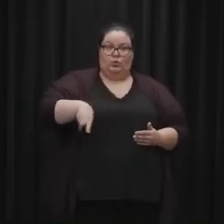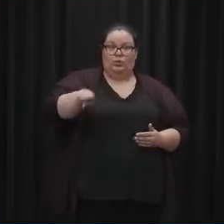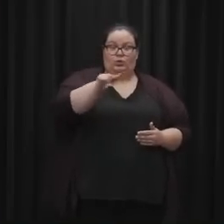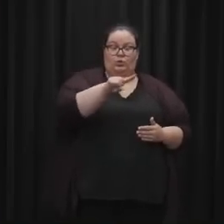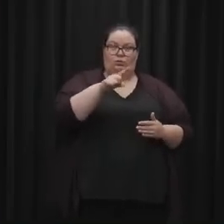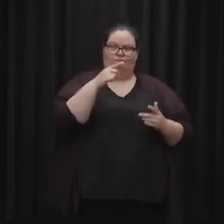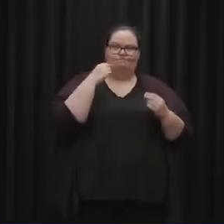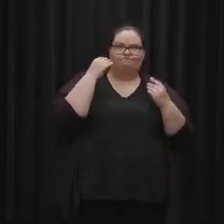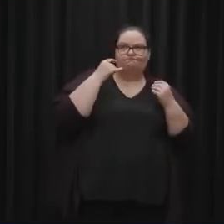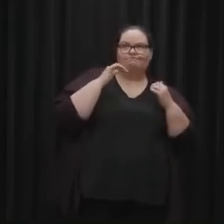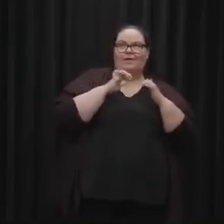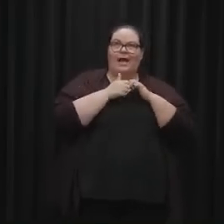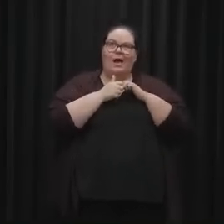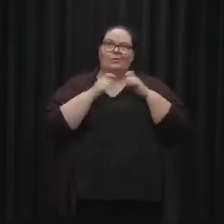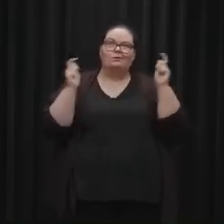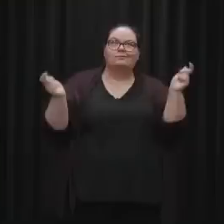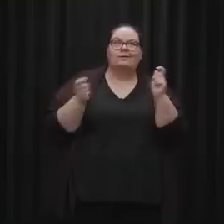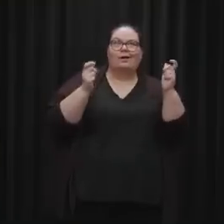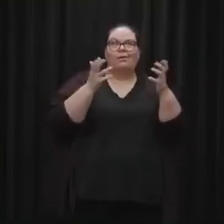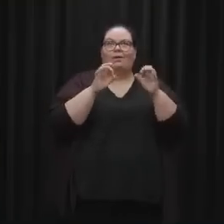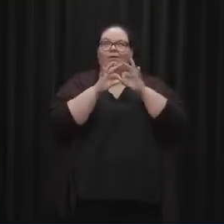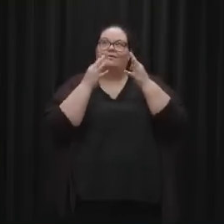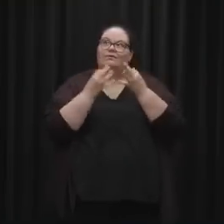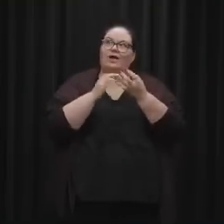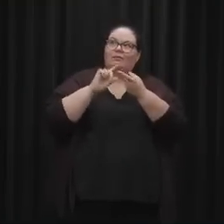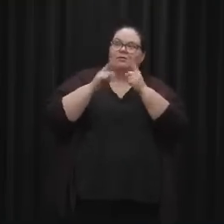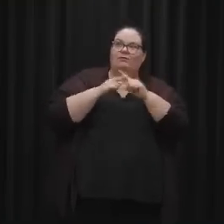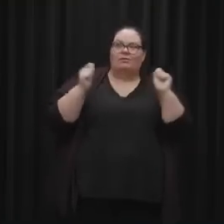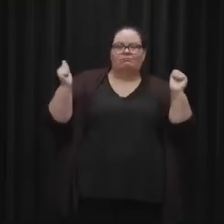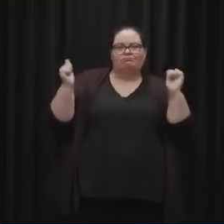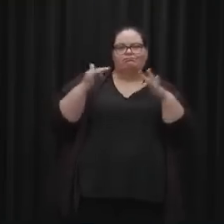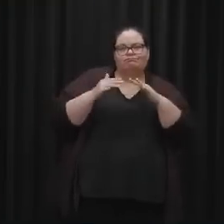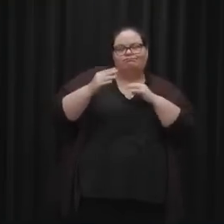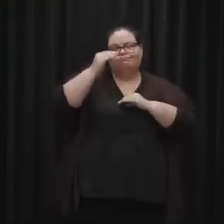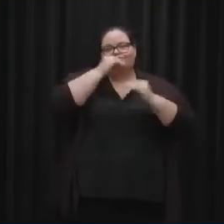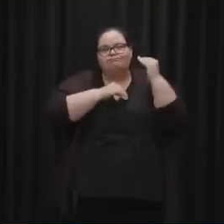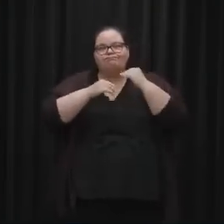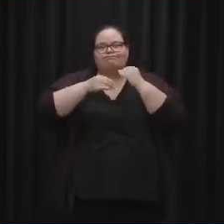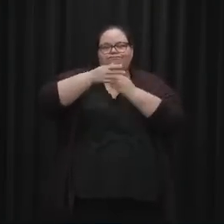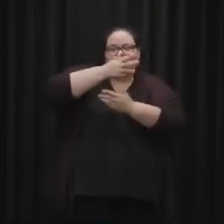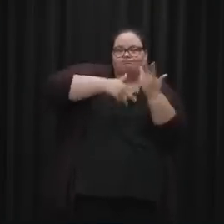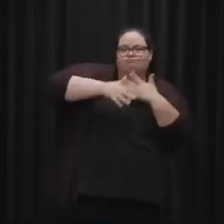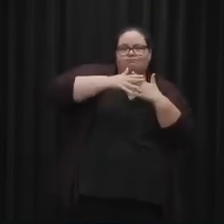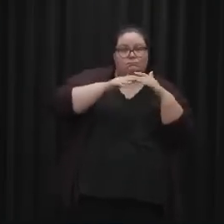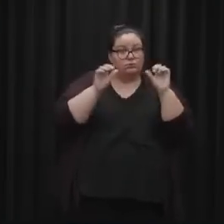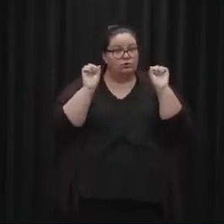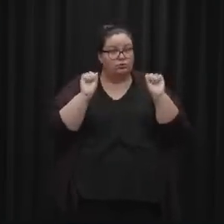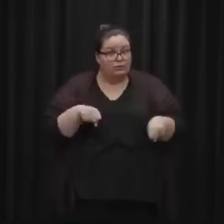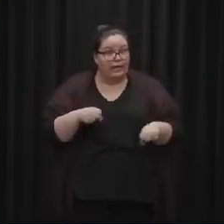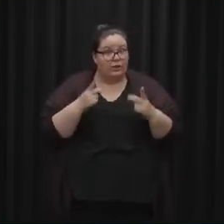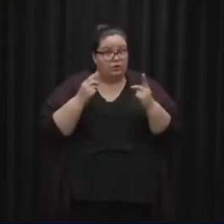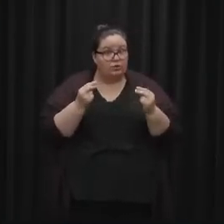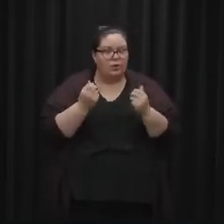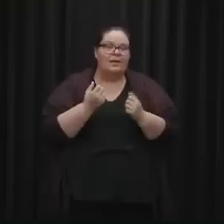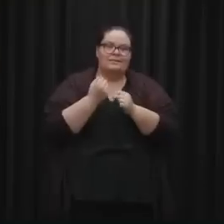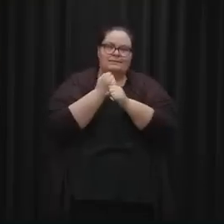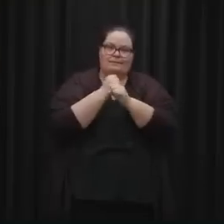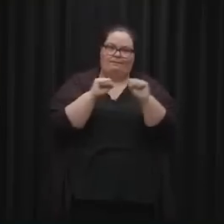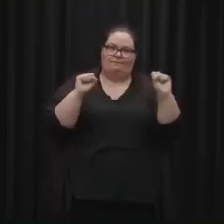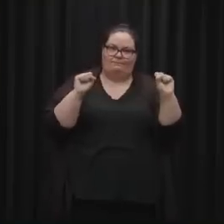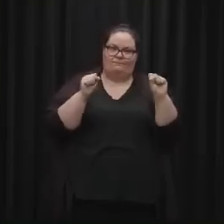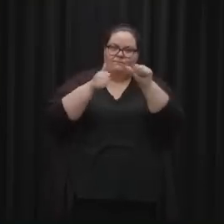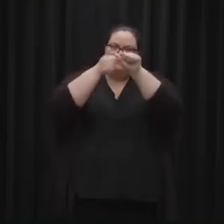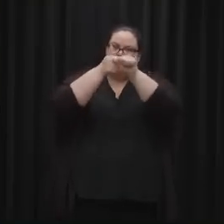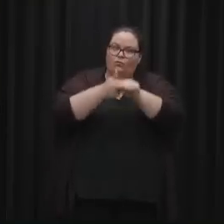occasion. Everyone wants to be gathered with their families and friends for food and fun. It can happen, and it can be done safely if